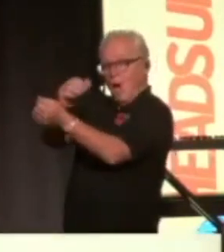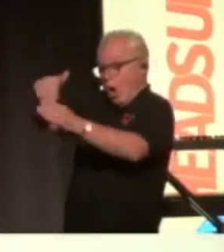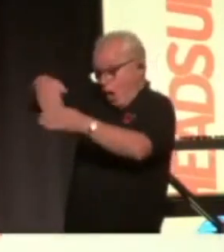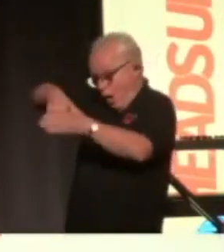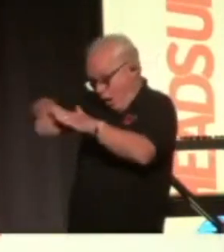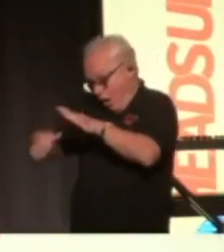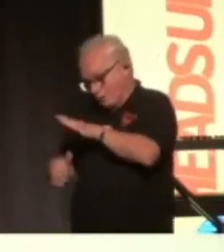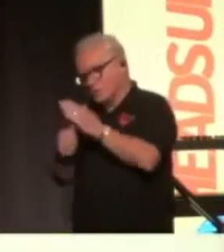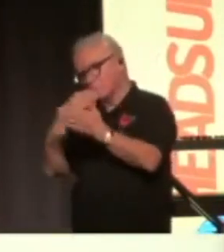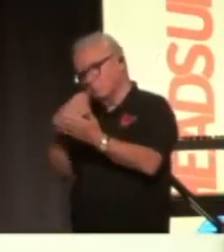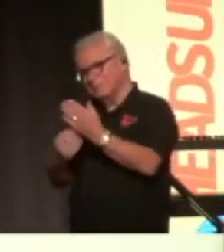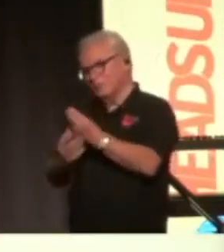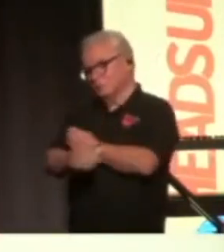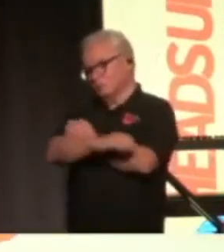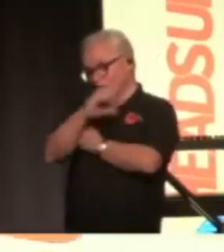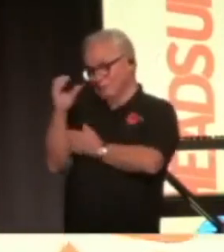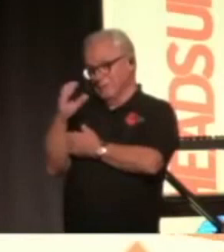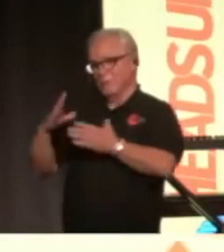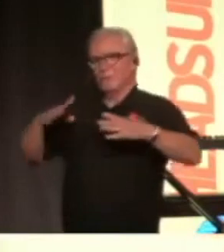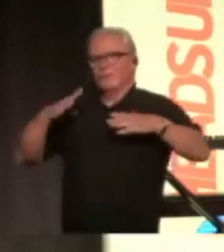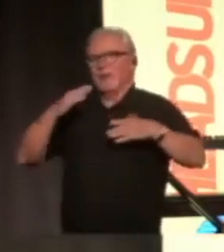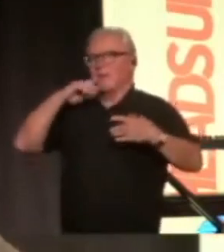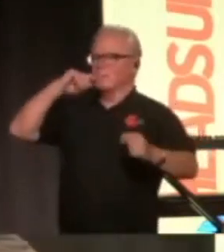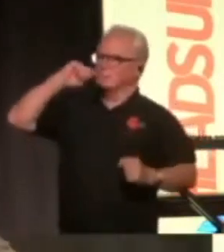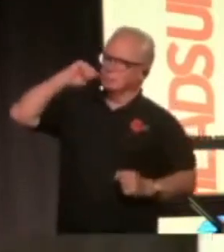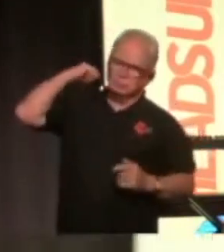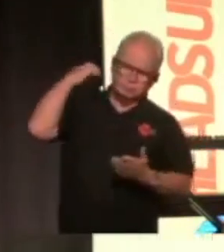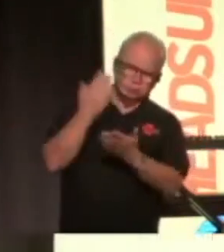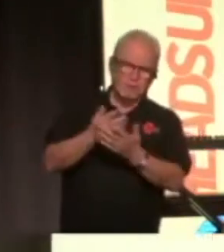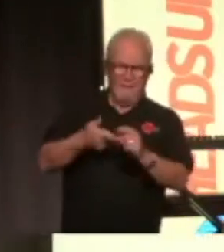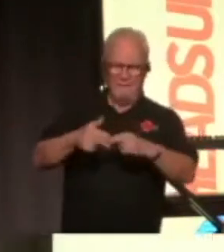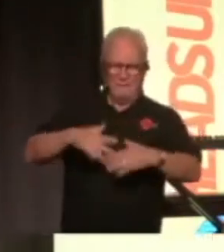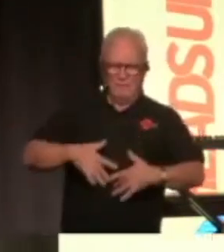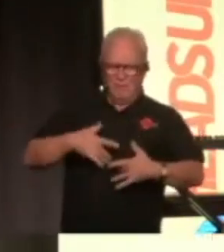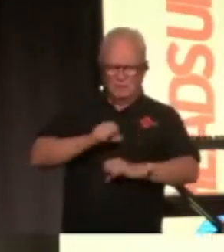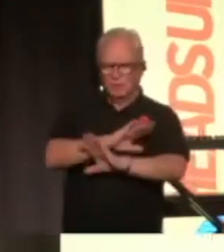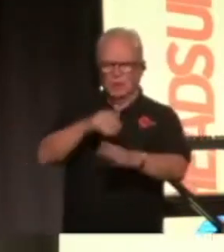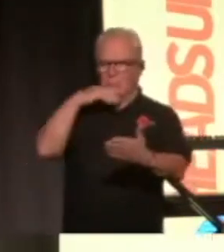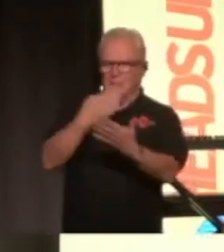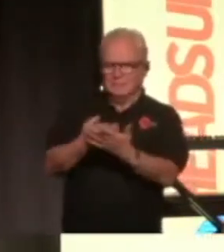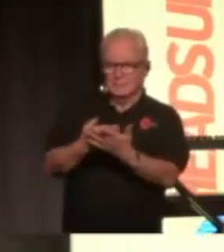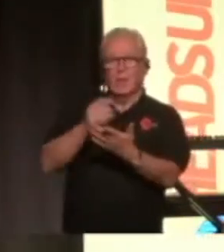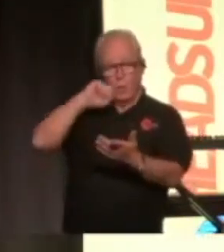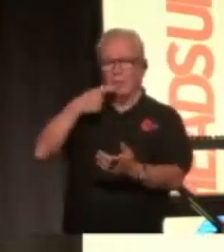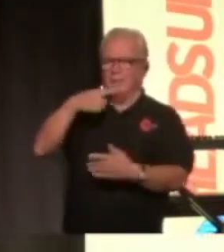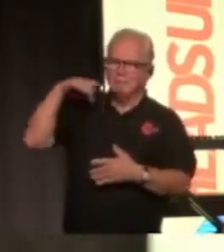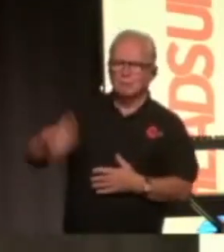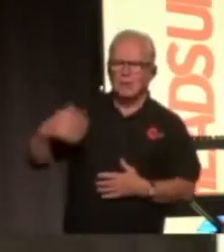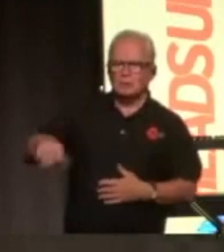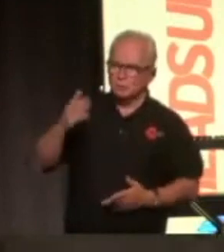Christ, and being ready to punish all disobedience when your obedience is